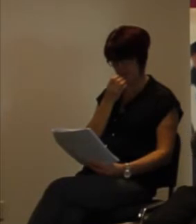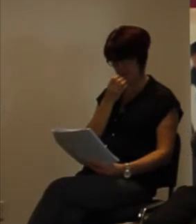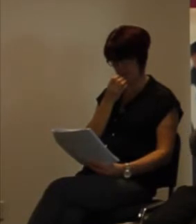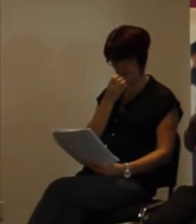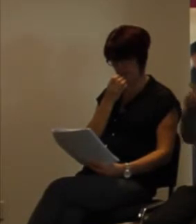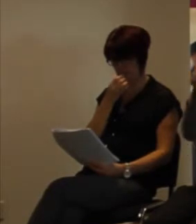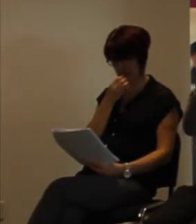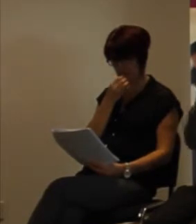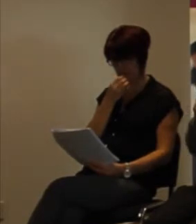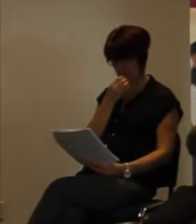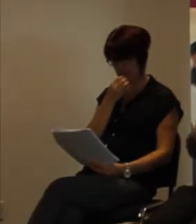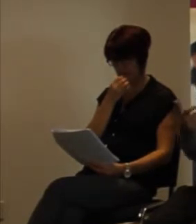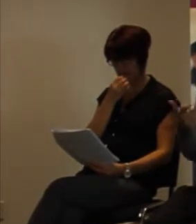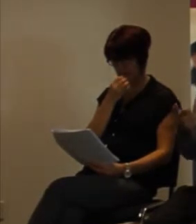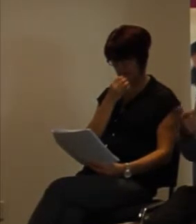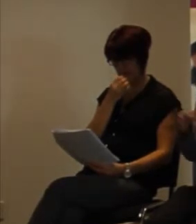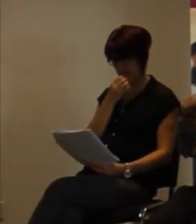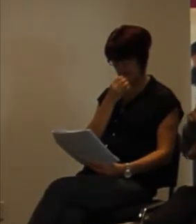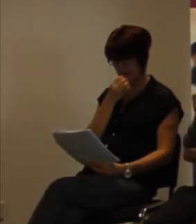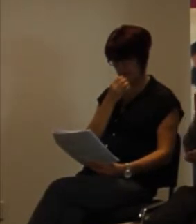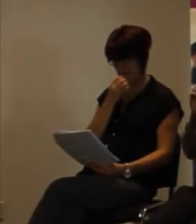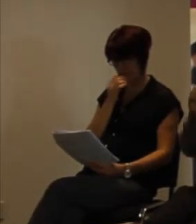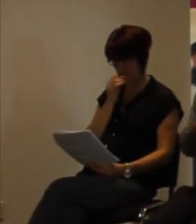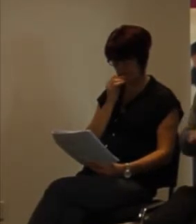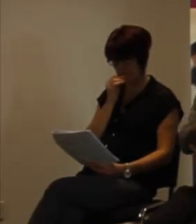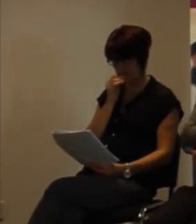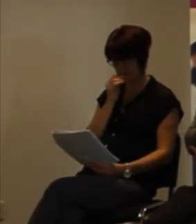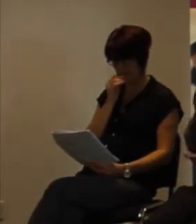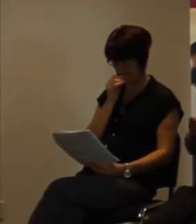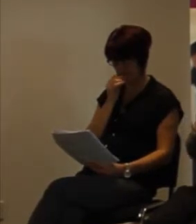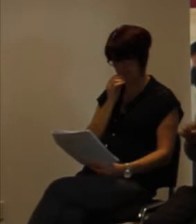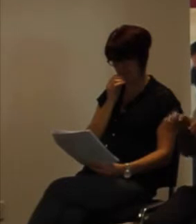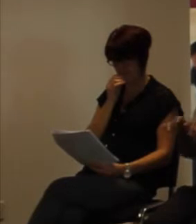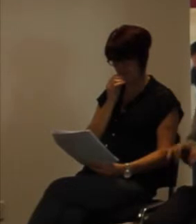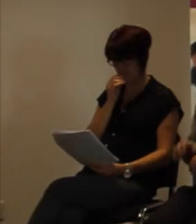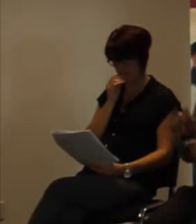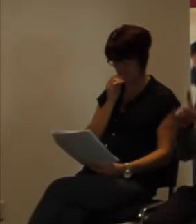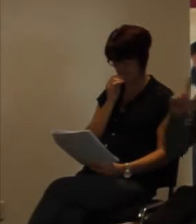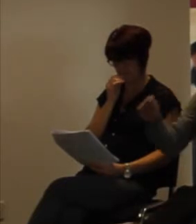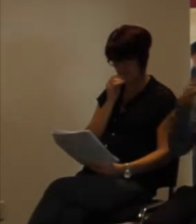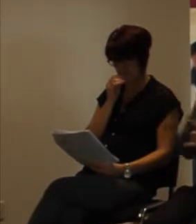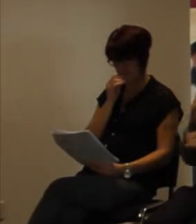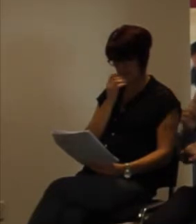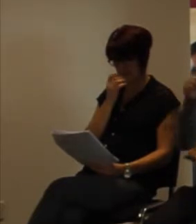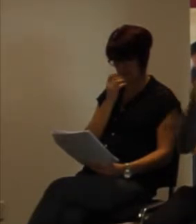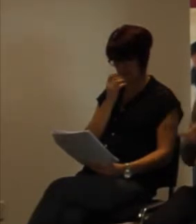the assessment. For example, a typing speed test is given here. Whether anyone does those, I don't